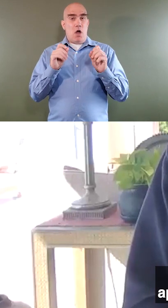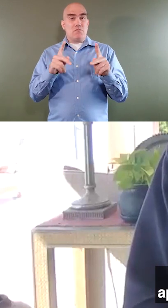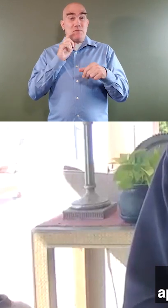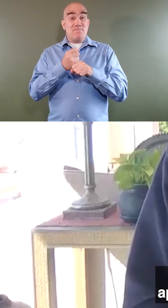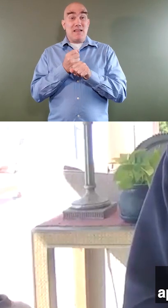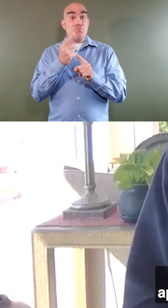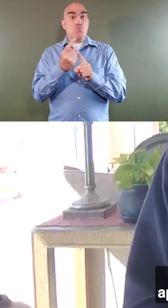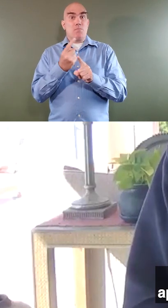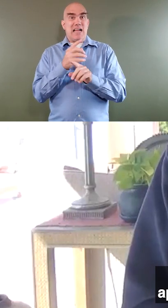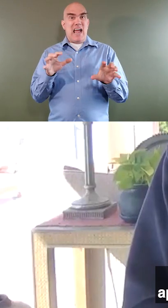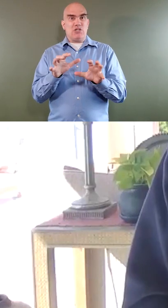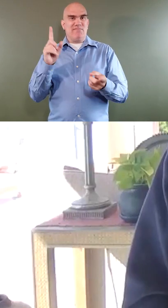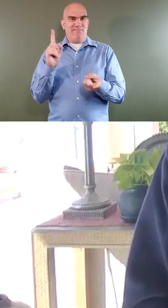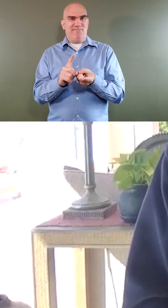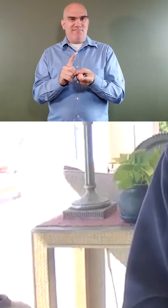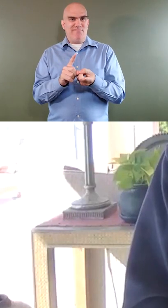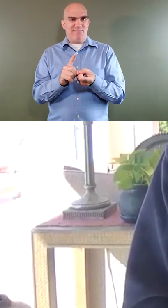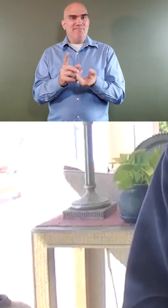action are slimmer.